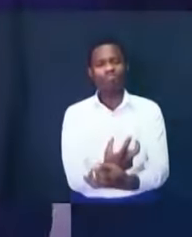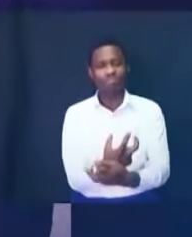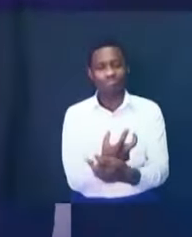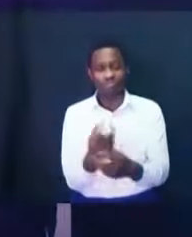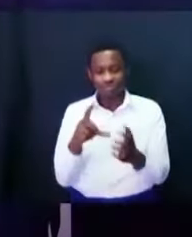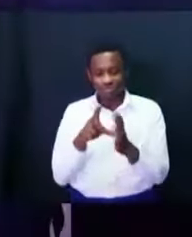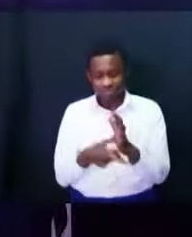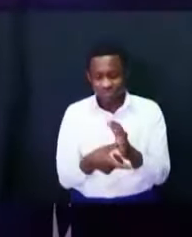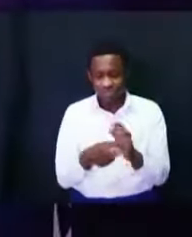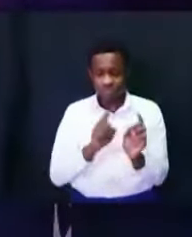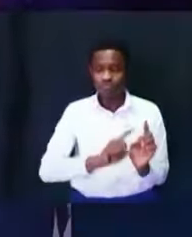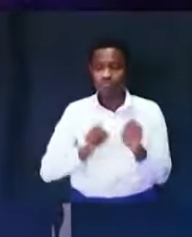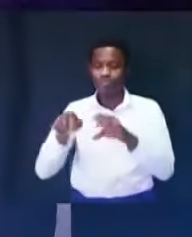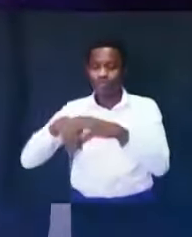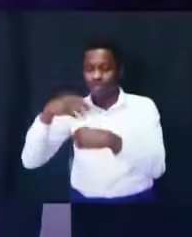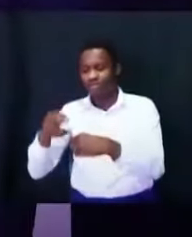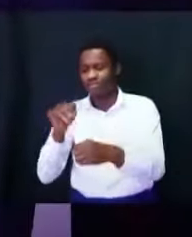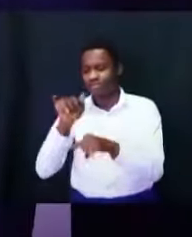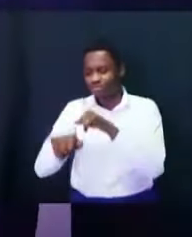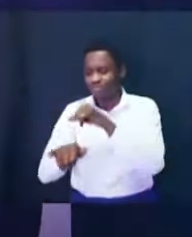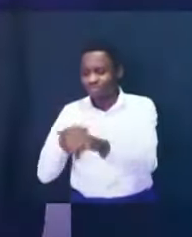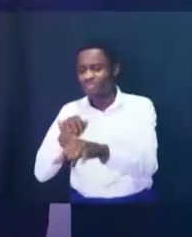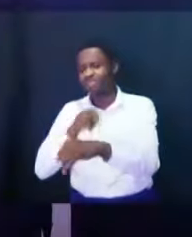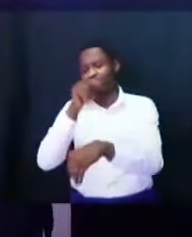and he will go out to deceive the